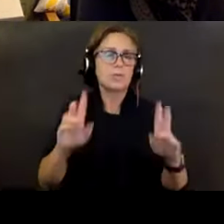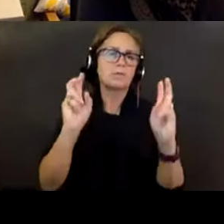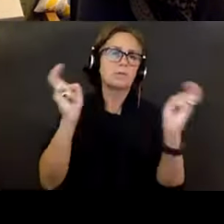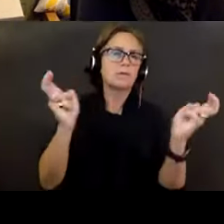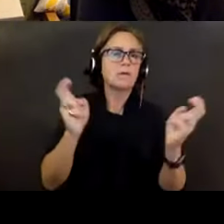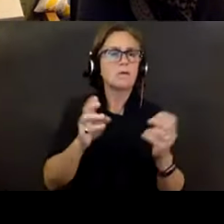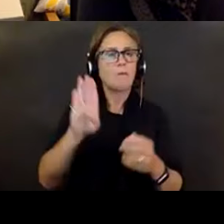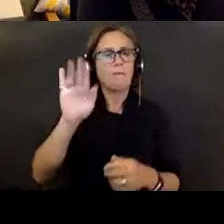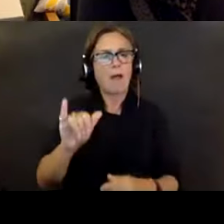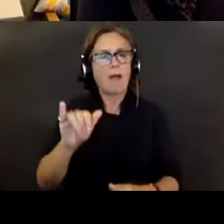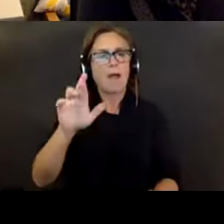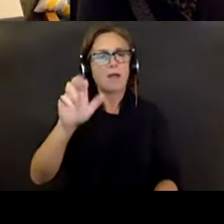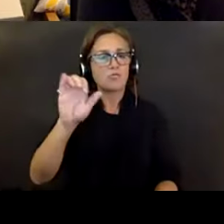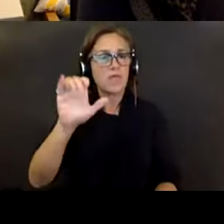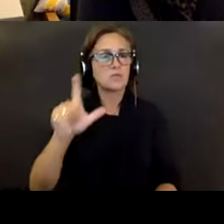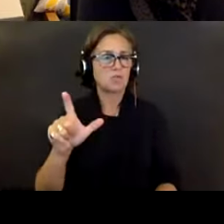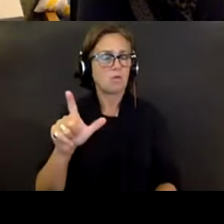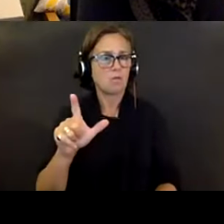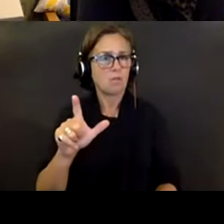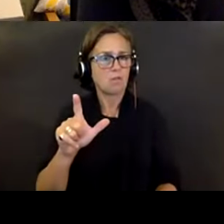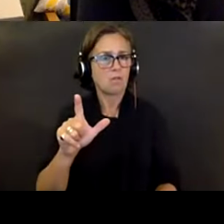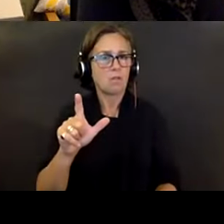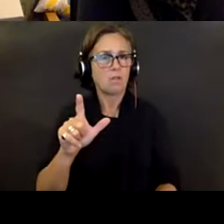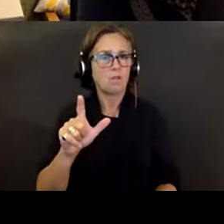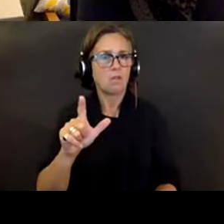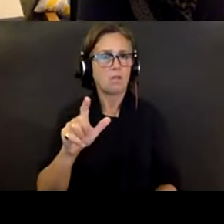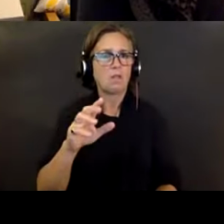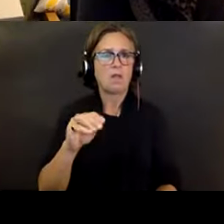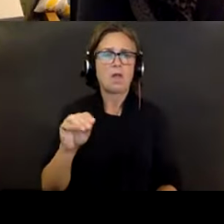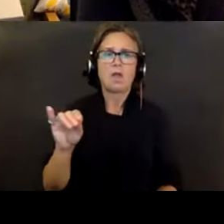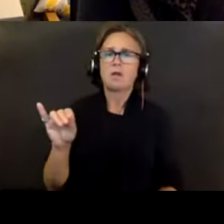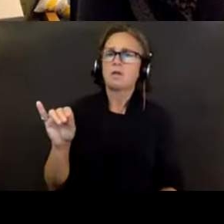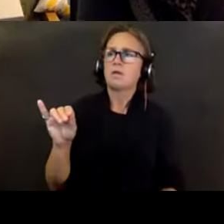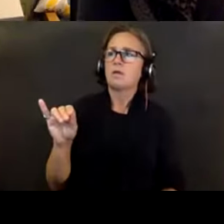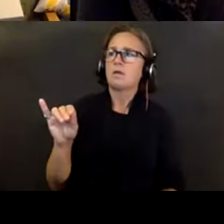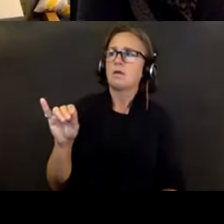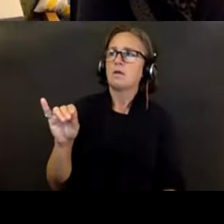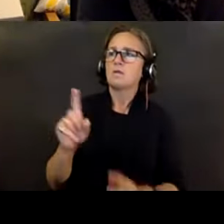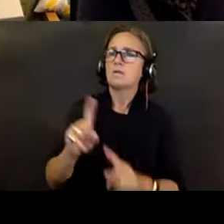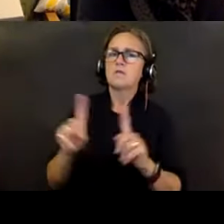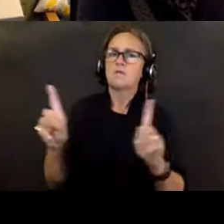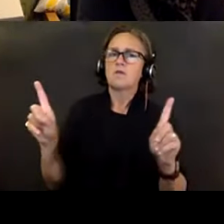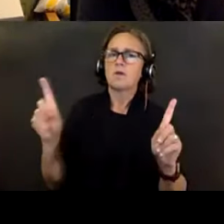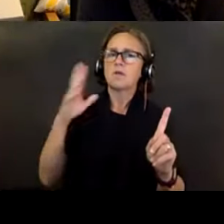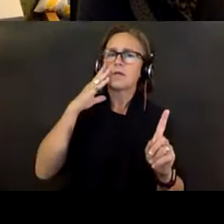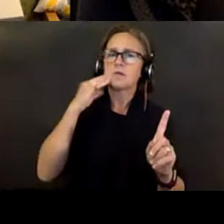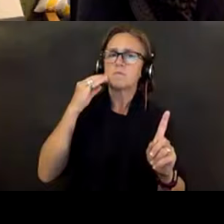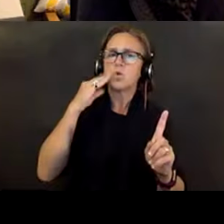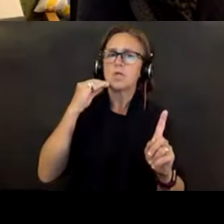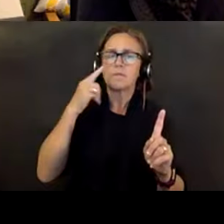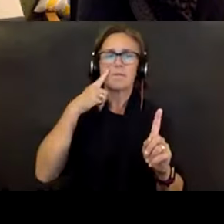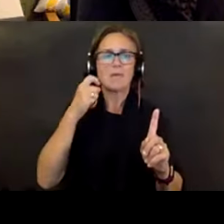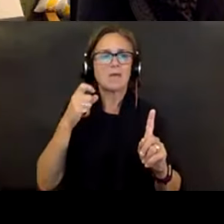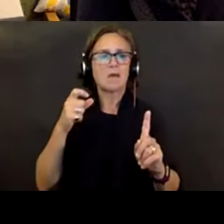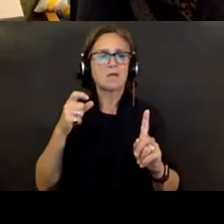way she saw the conversation that you're talking about. And she said when she looks at her family